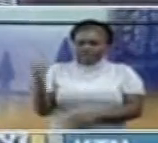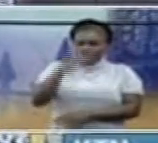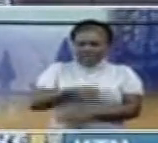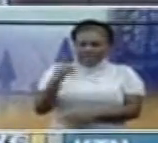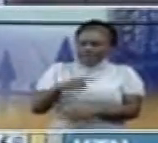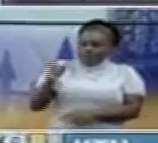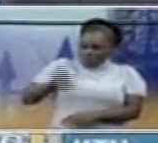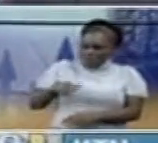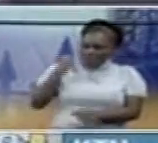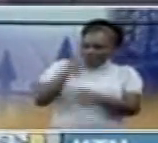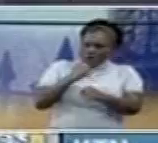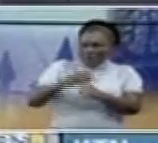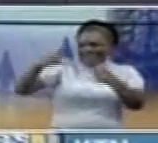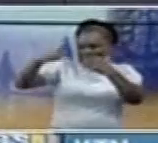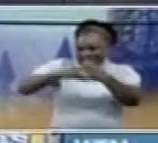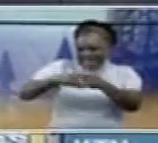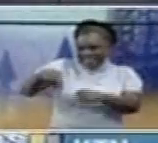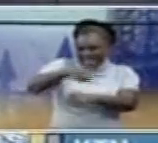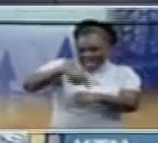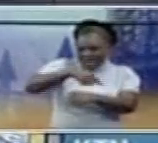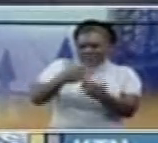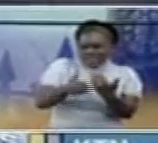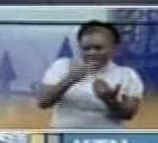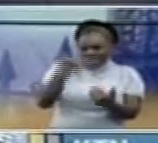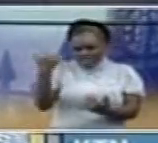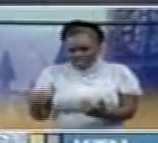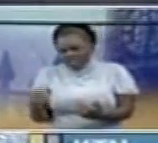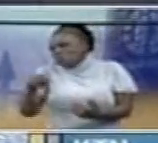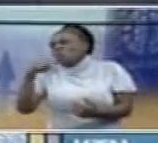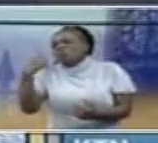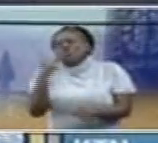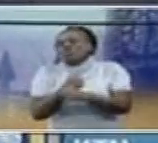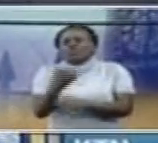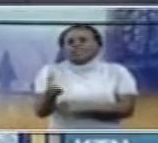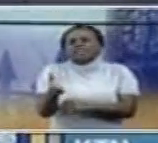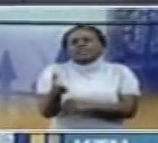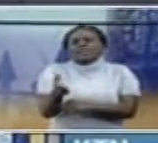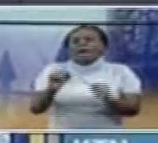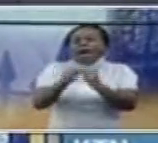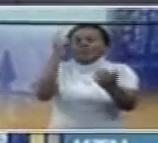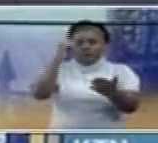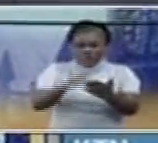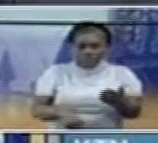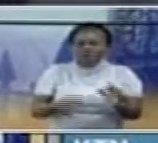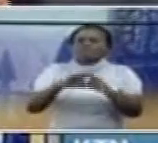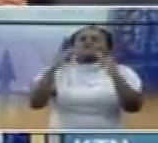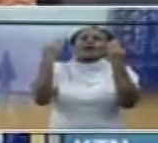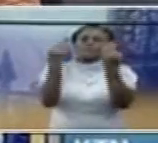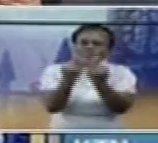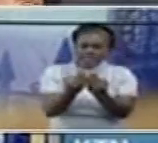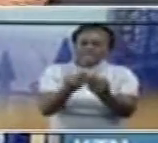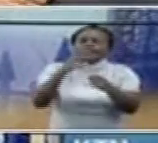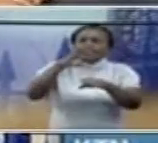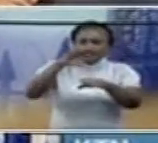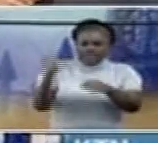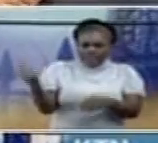working 9 hours to cook, clean, take care of the child. Who is going to do this work? So what happens? The families have to then come